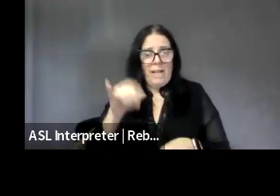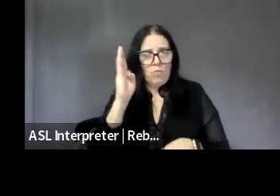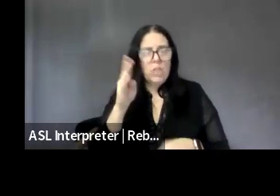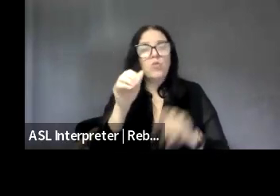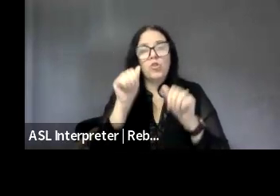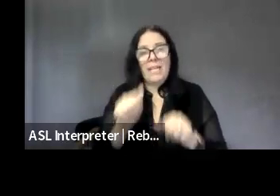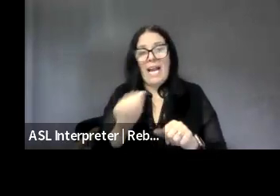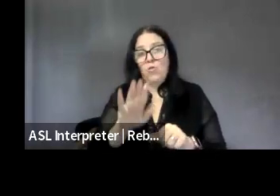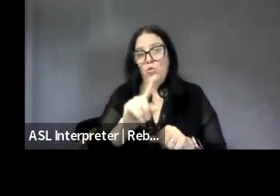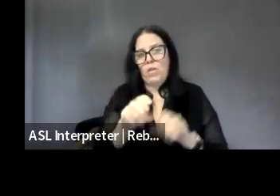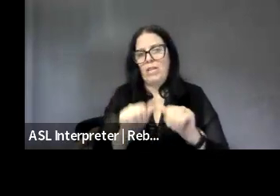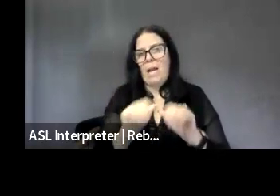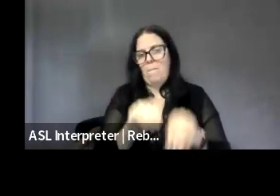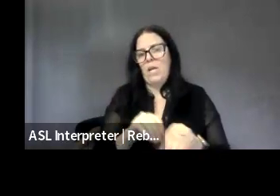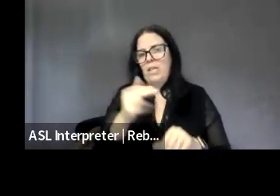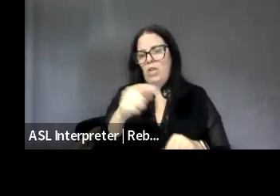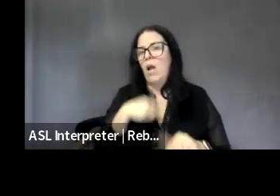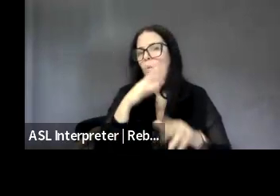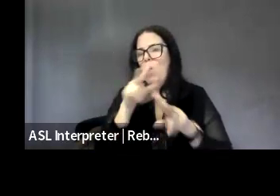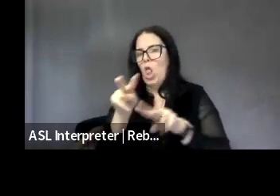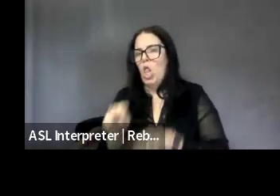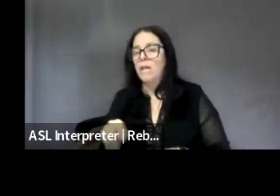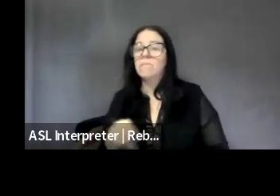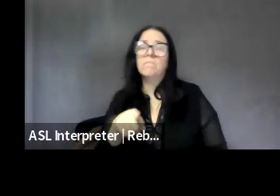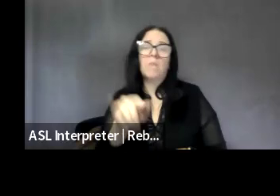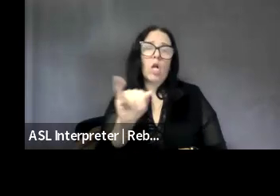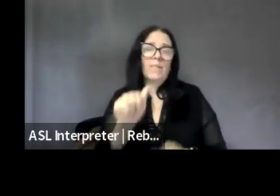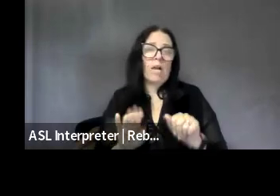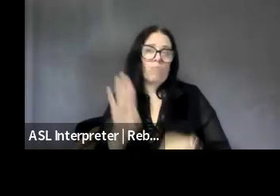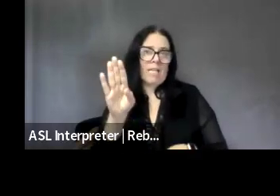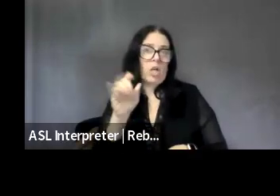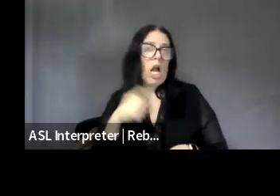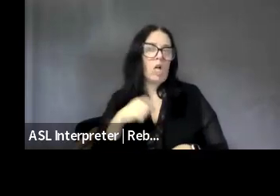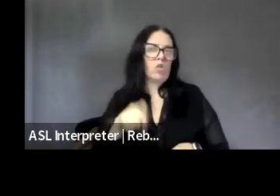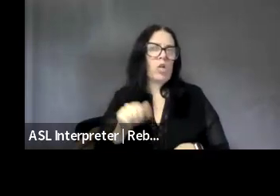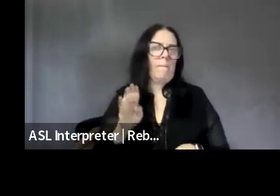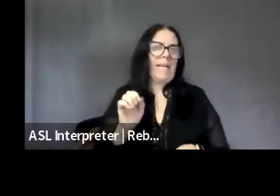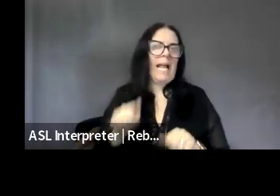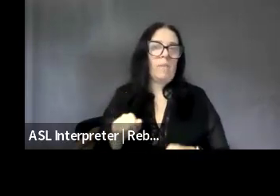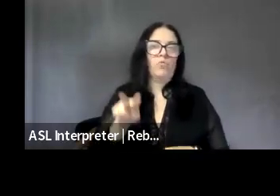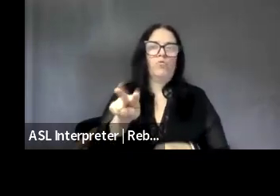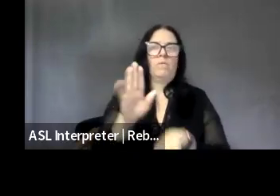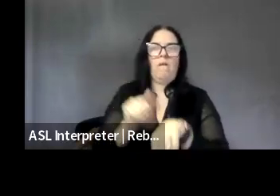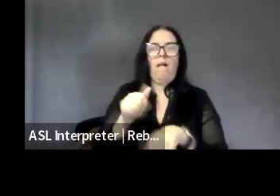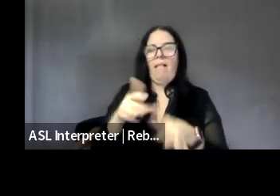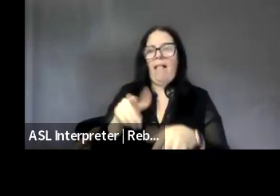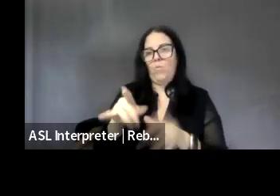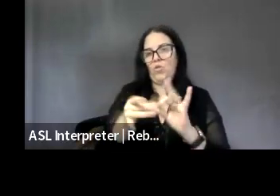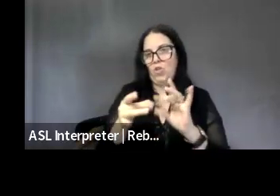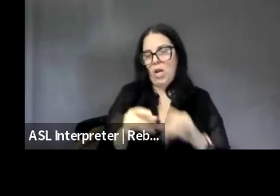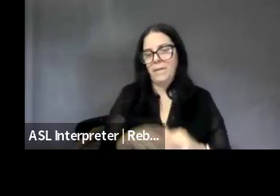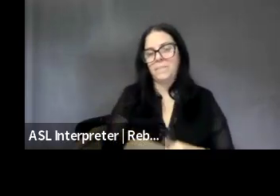those in the chat. I'm tracking that. You can raise your hand. It should show up and I should be able to allow you to talk at that